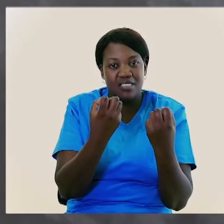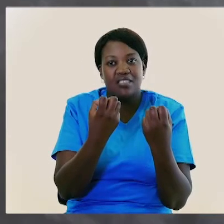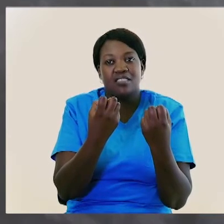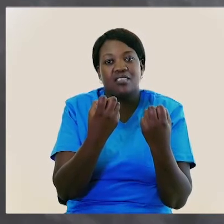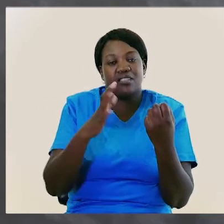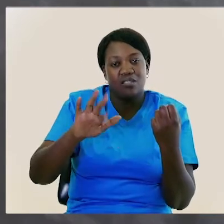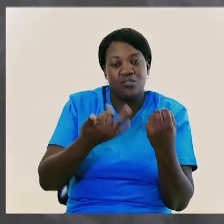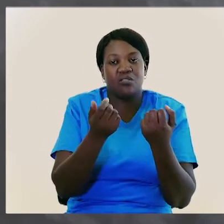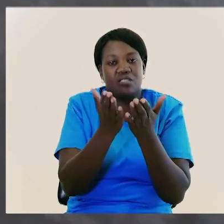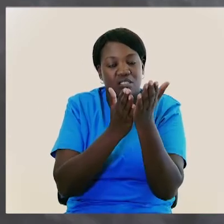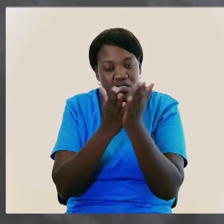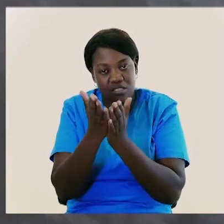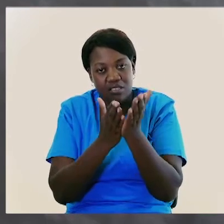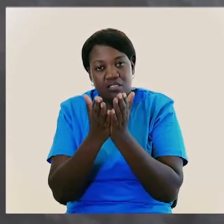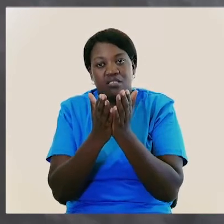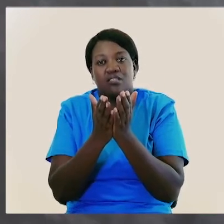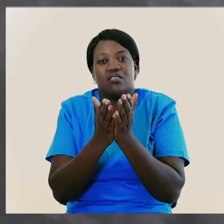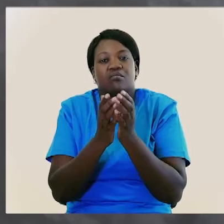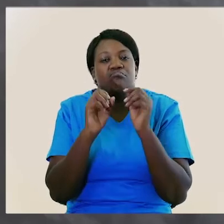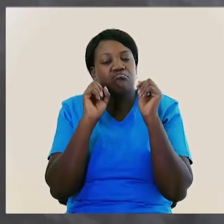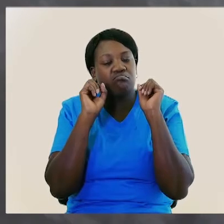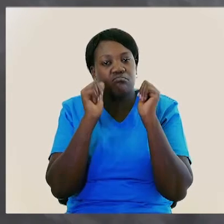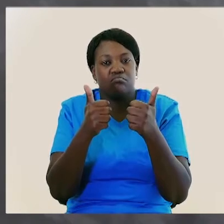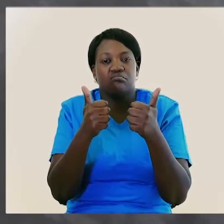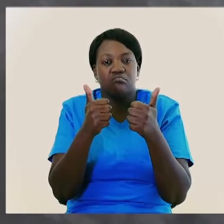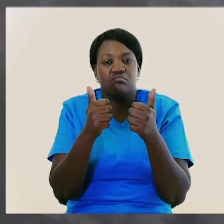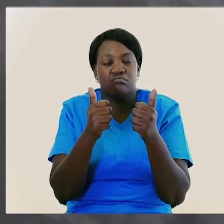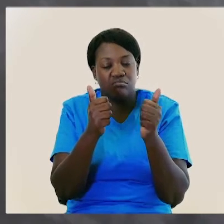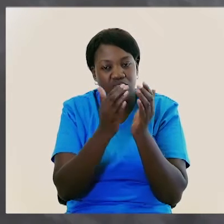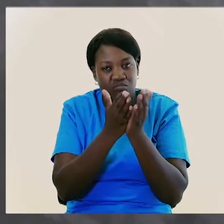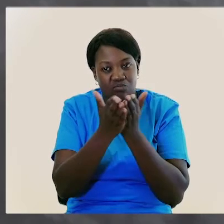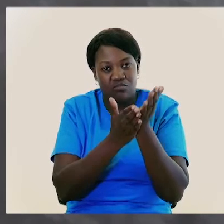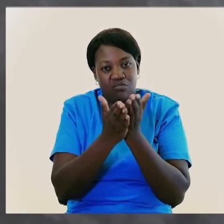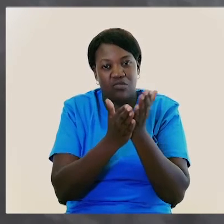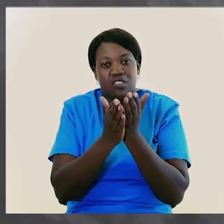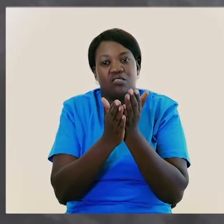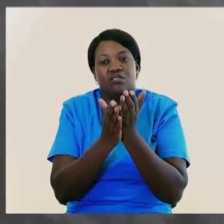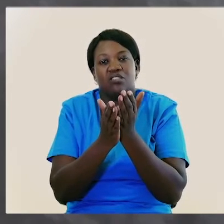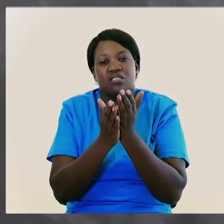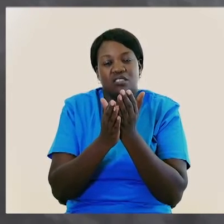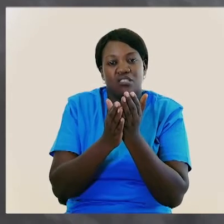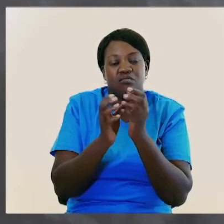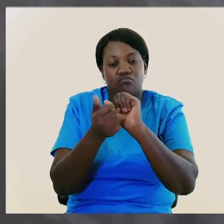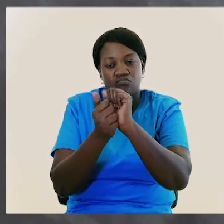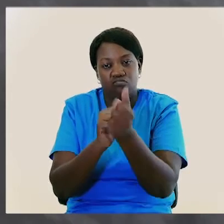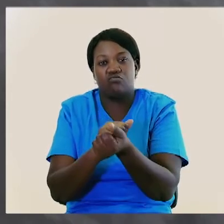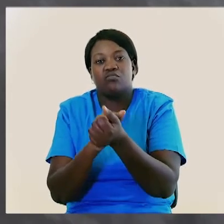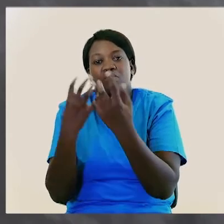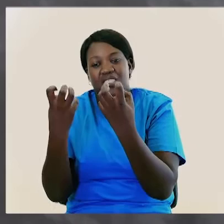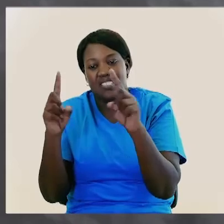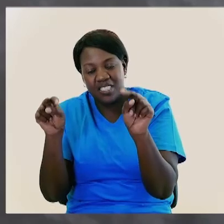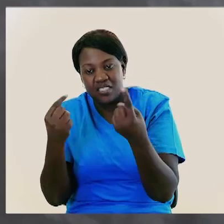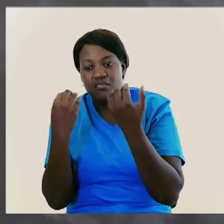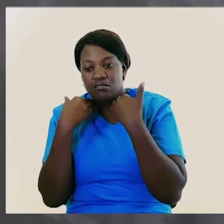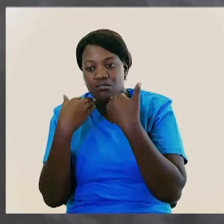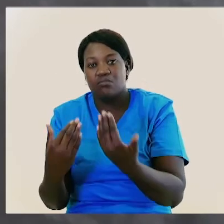services. Goods and services are produced to fulfill the needs and wants. We need things which are essential to